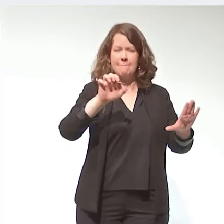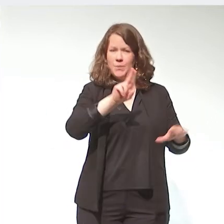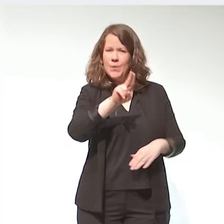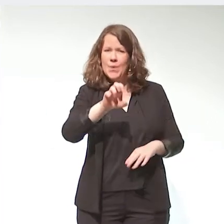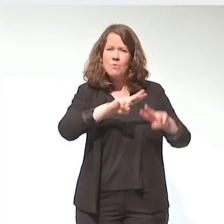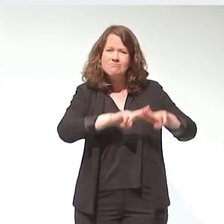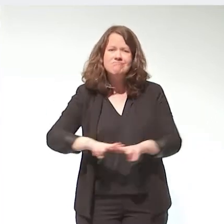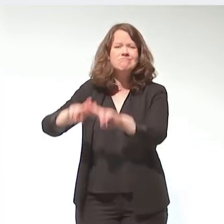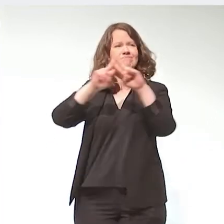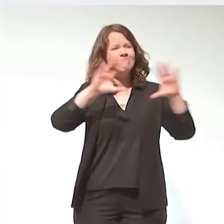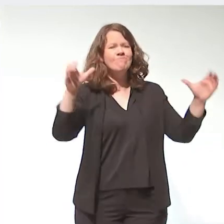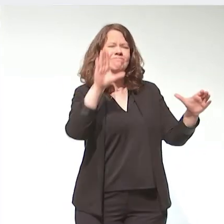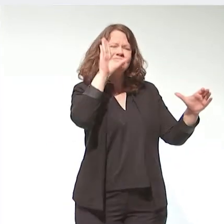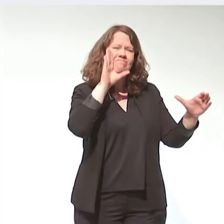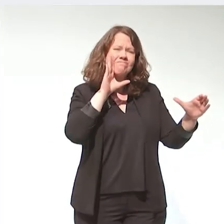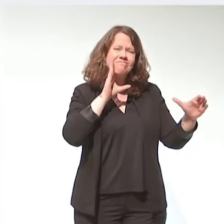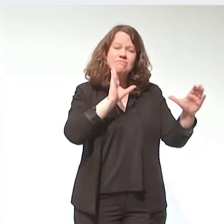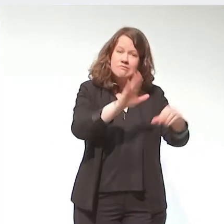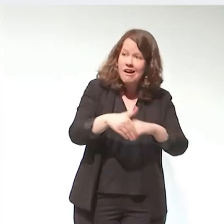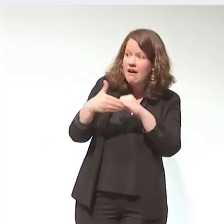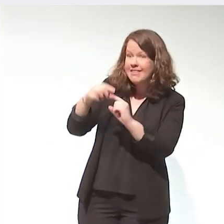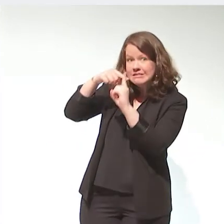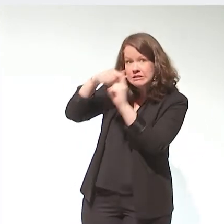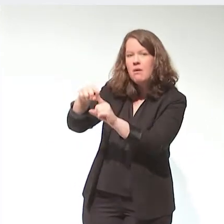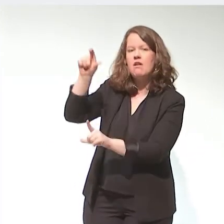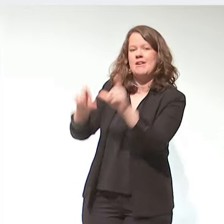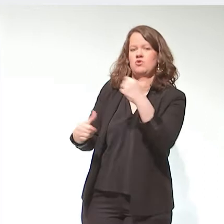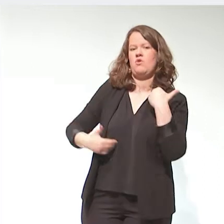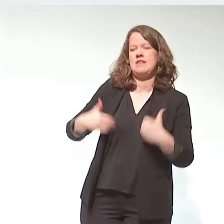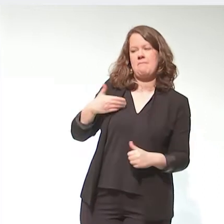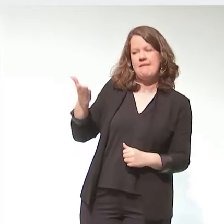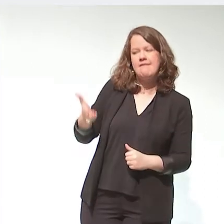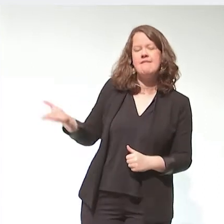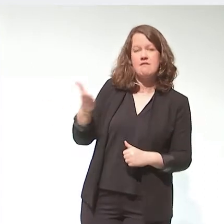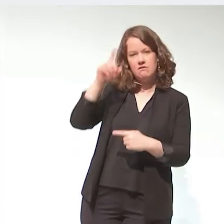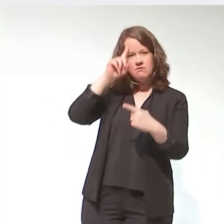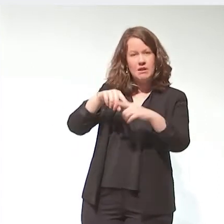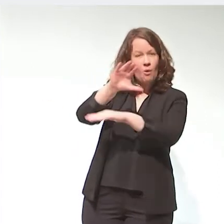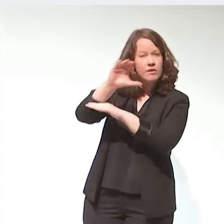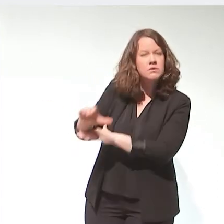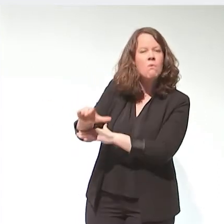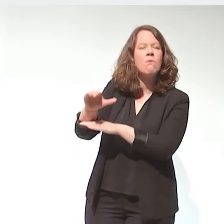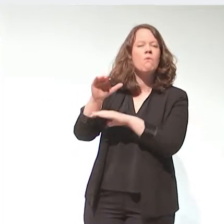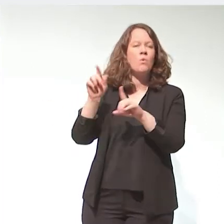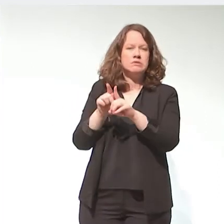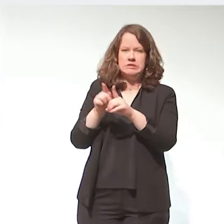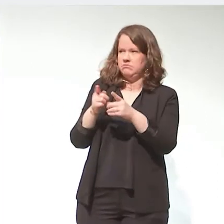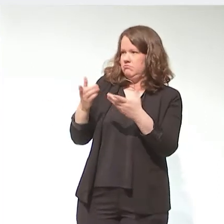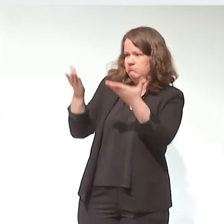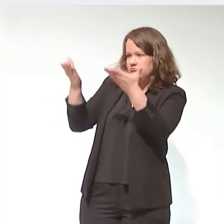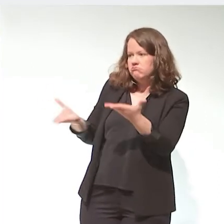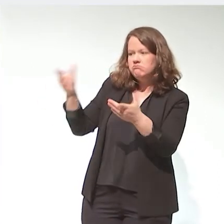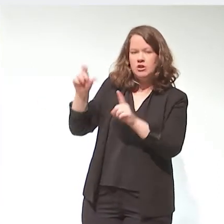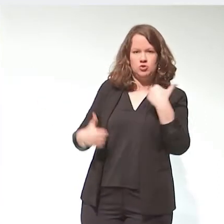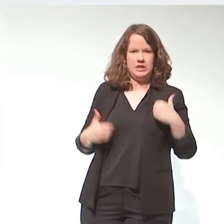for all member states and for the EU to set up specific humanitarian aid measures